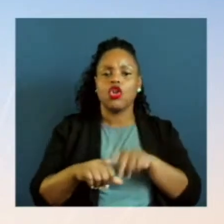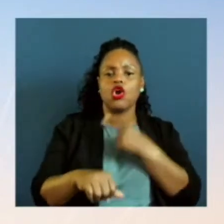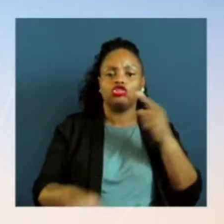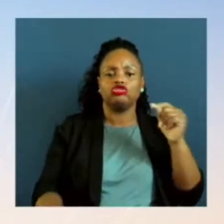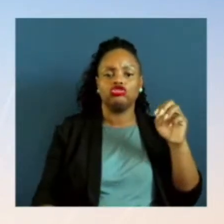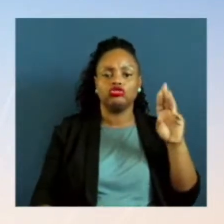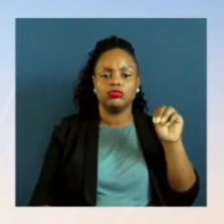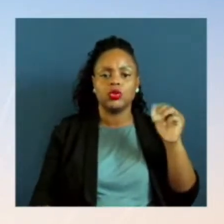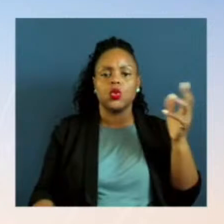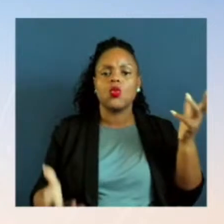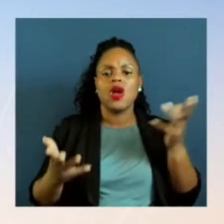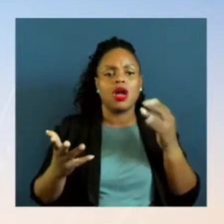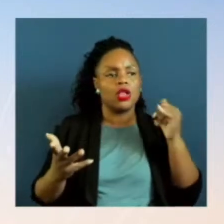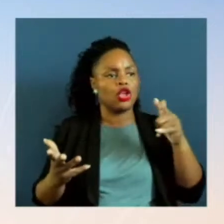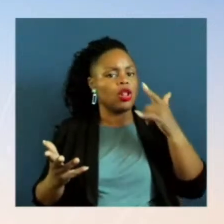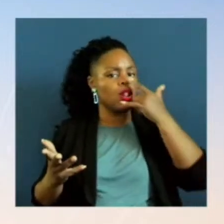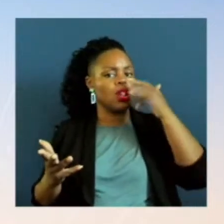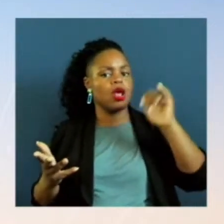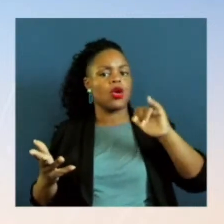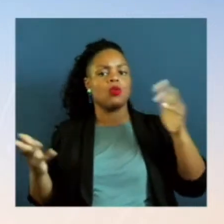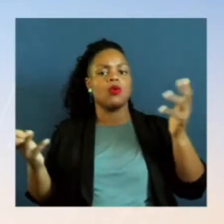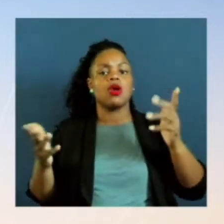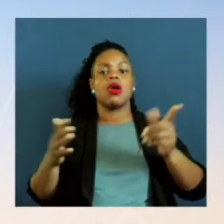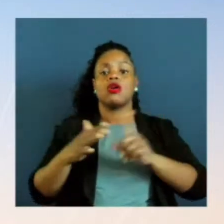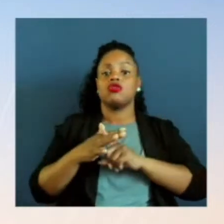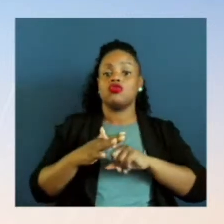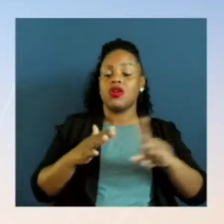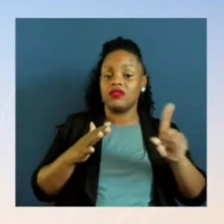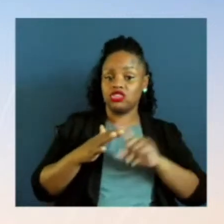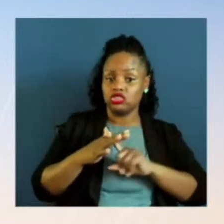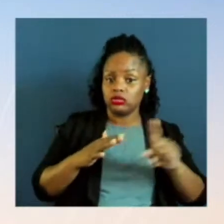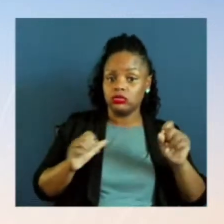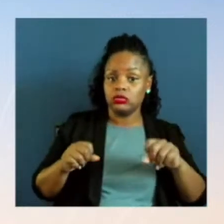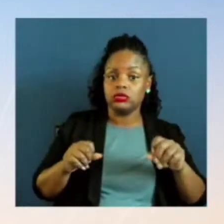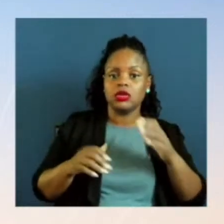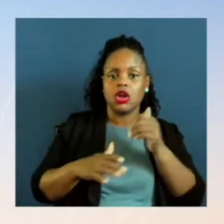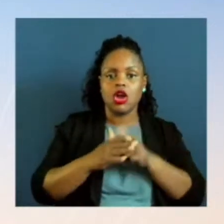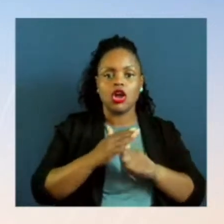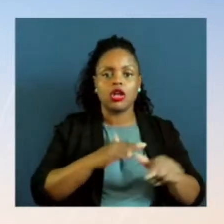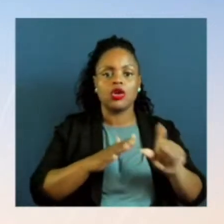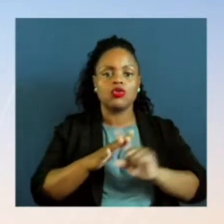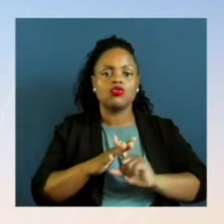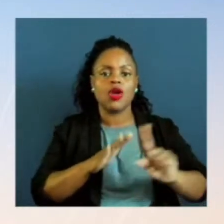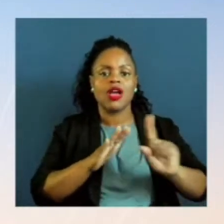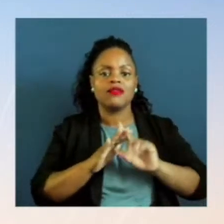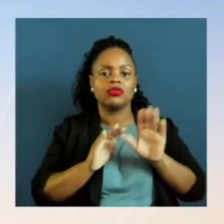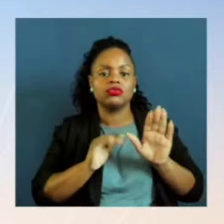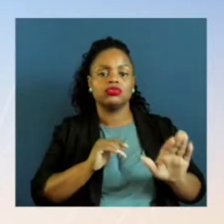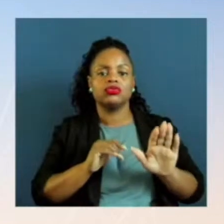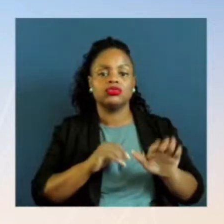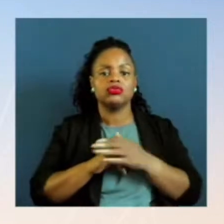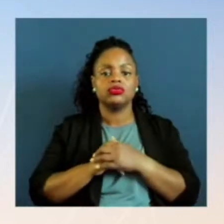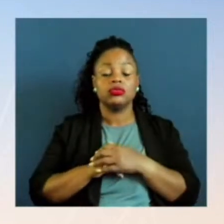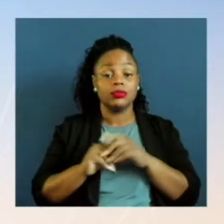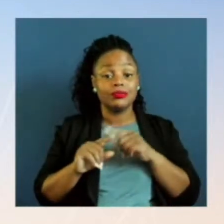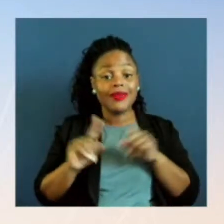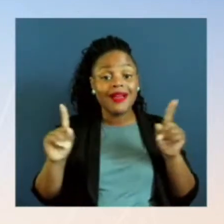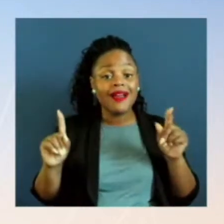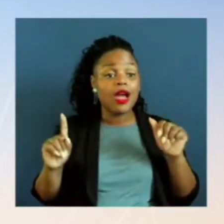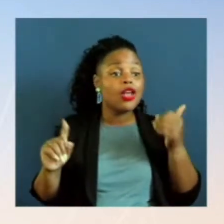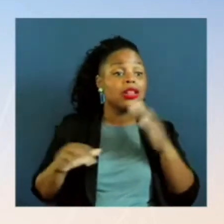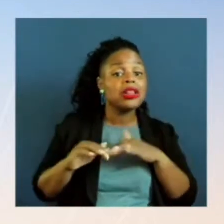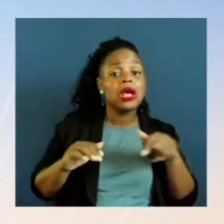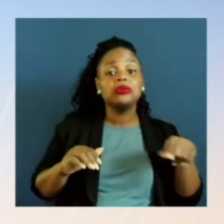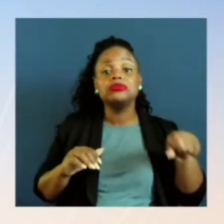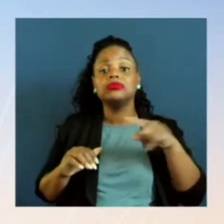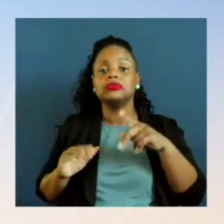as refugee status would be under the refugee cap, but beyond that, I have to let the policy process see itself through. It's a good